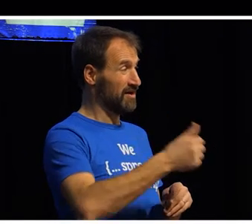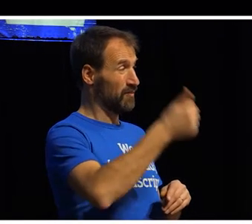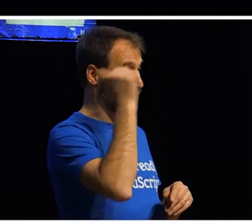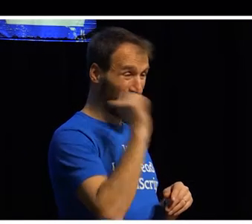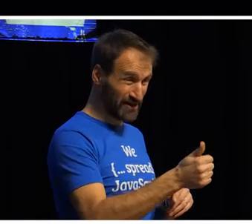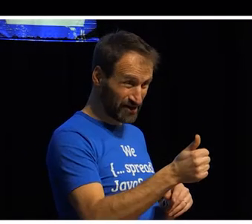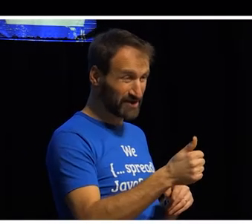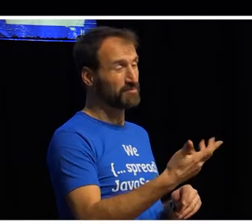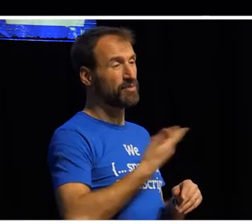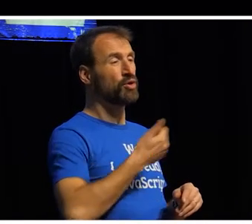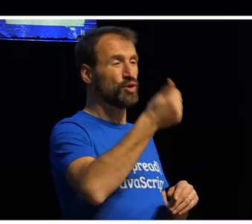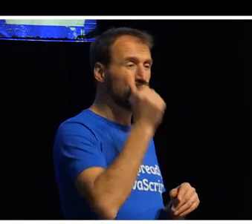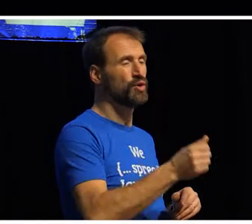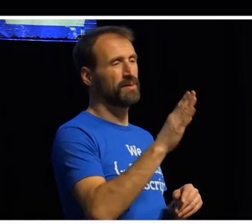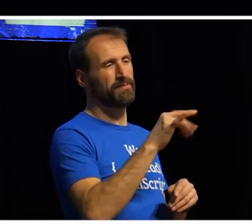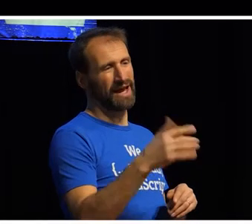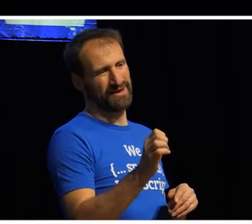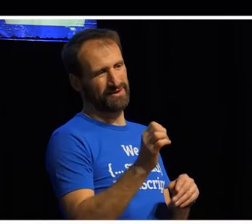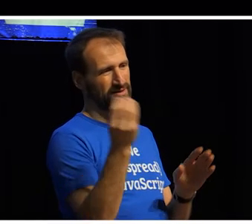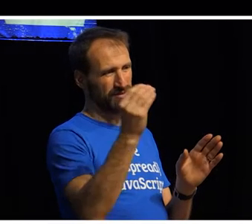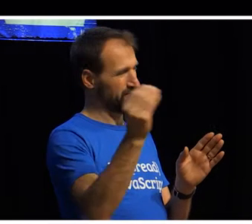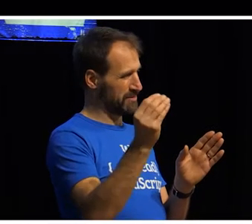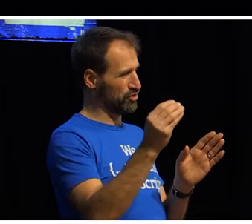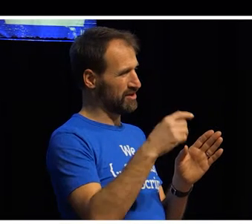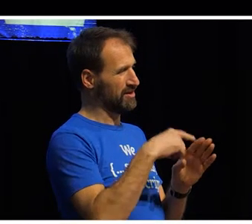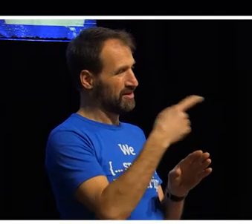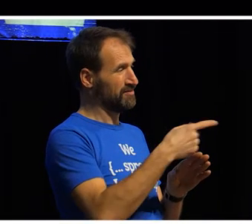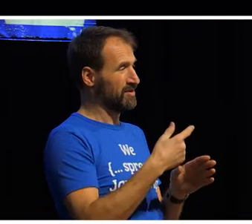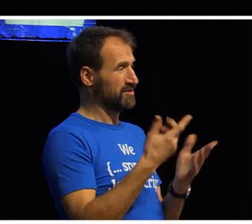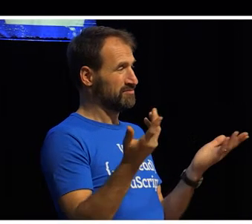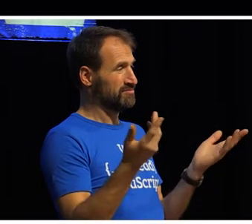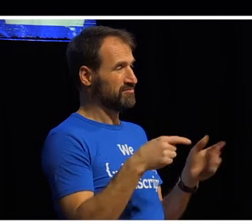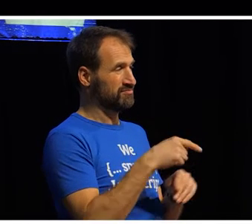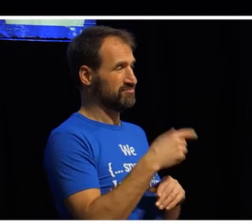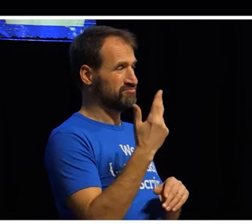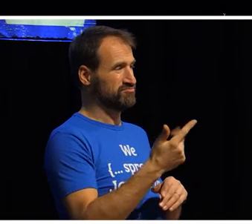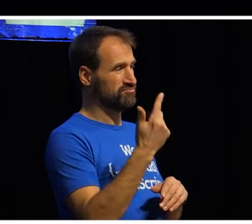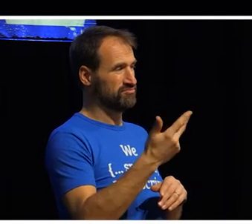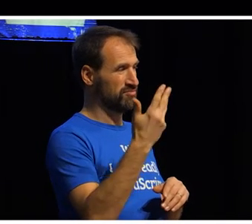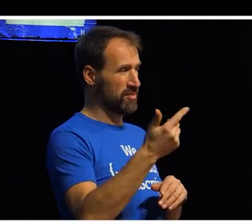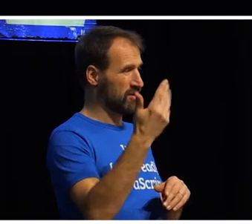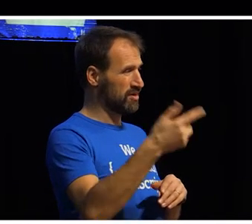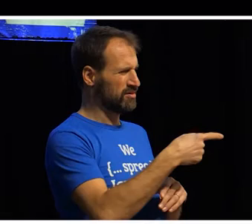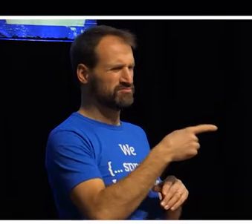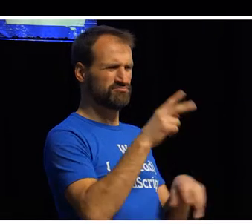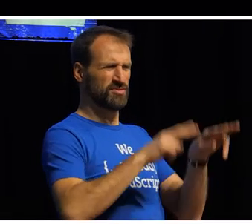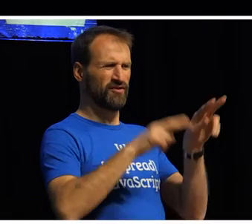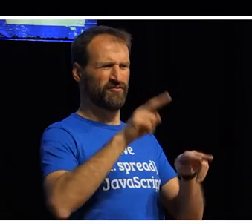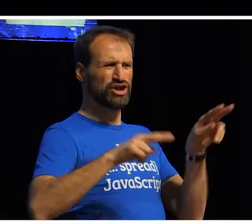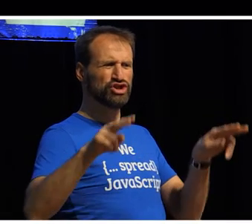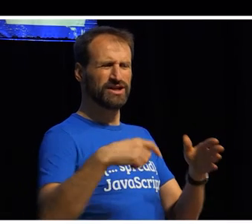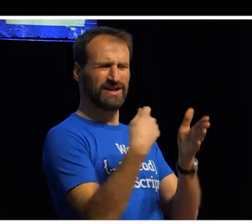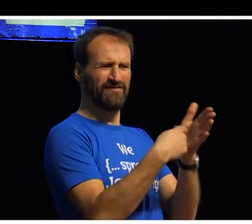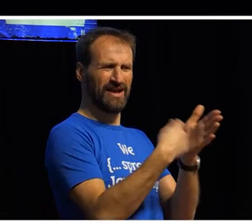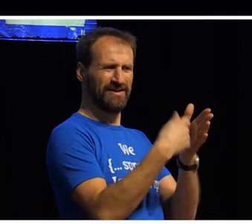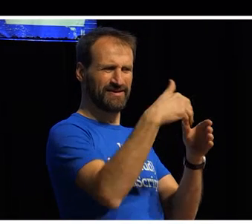that's intended however that memory is not 0 as you can tell here if I do this a few times you'll notice that you have very different values in the